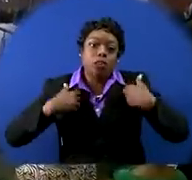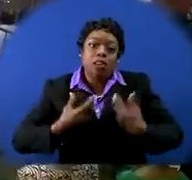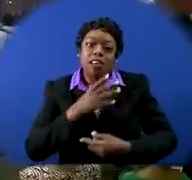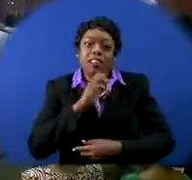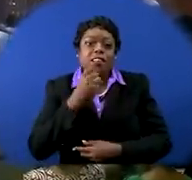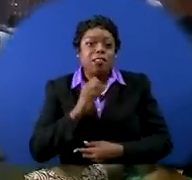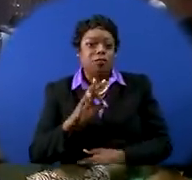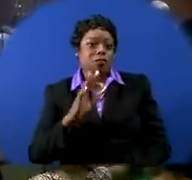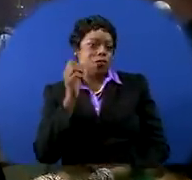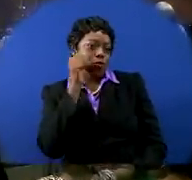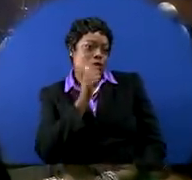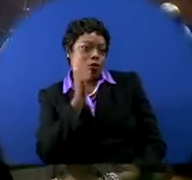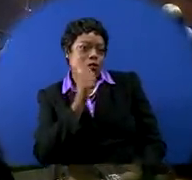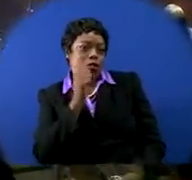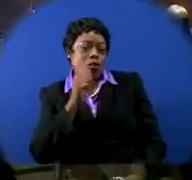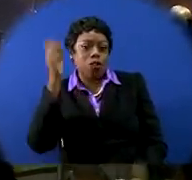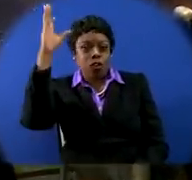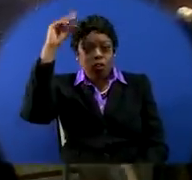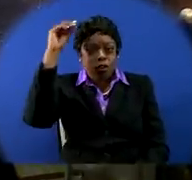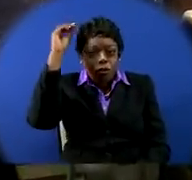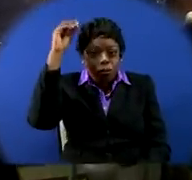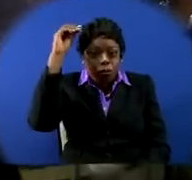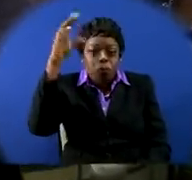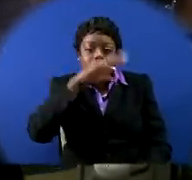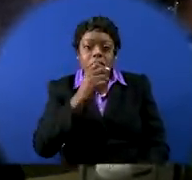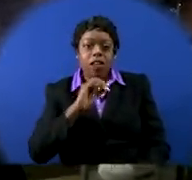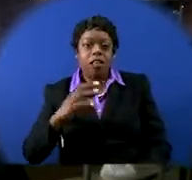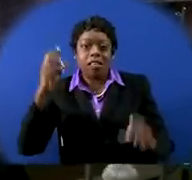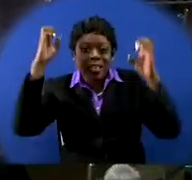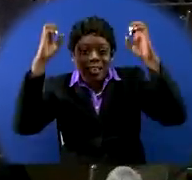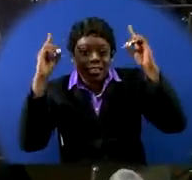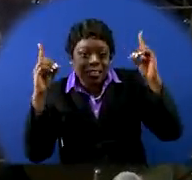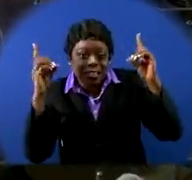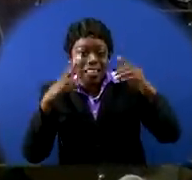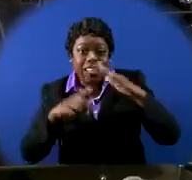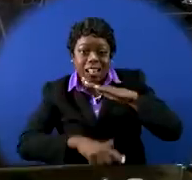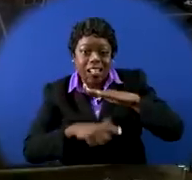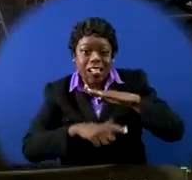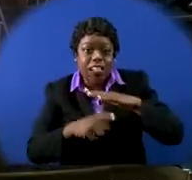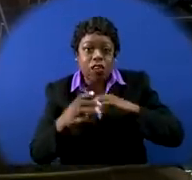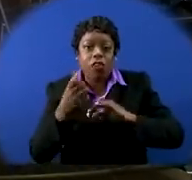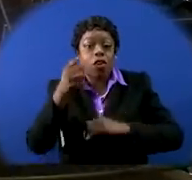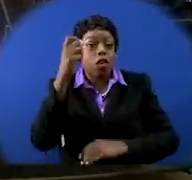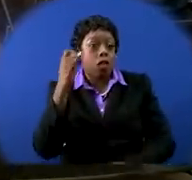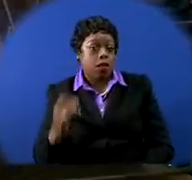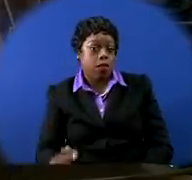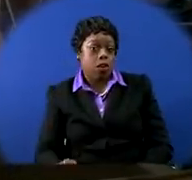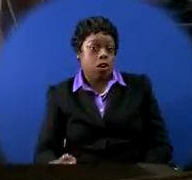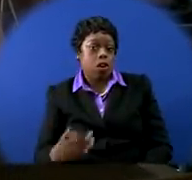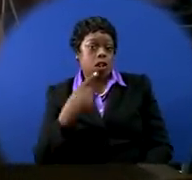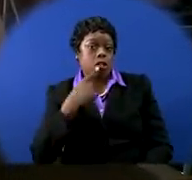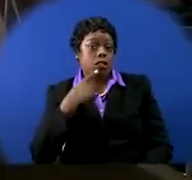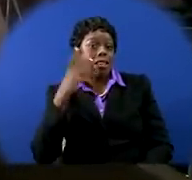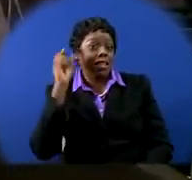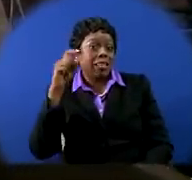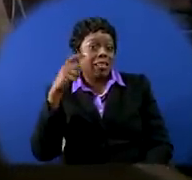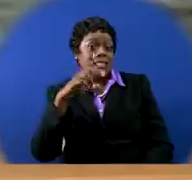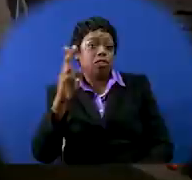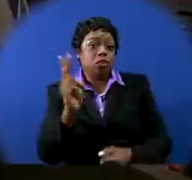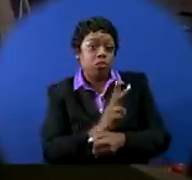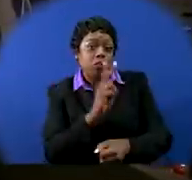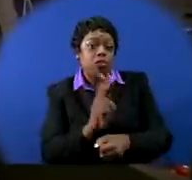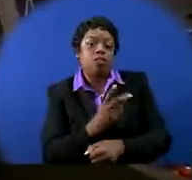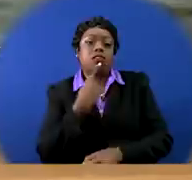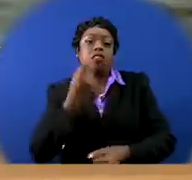too female, you're not too uneducated or undereducated. If God says I need you and I'm going to use you, here's your response.